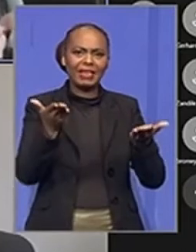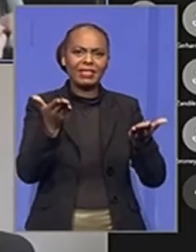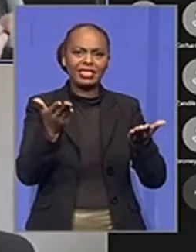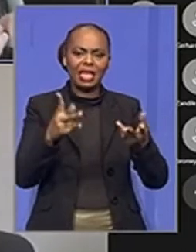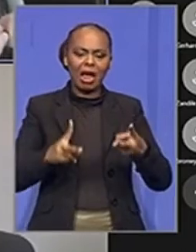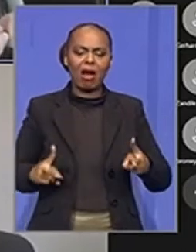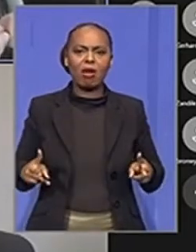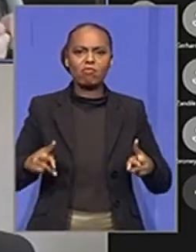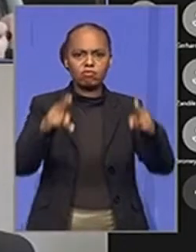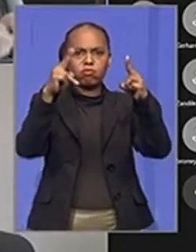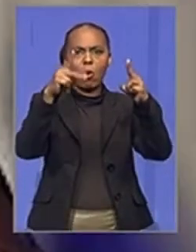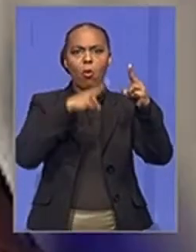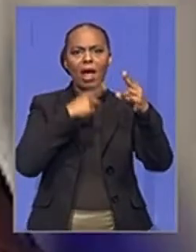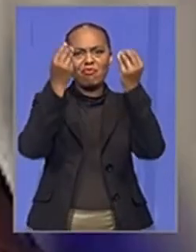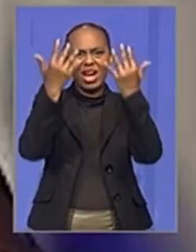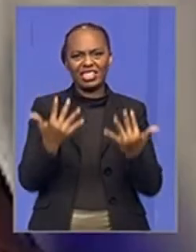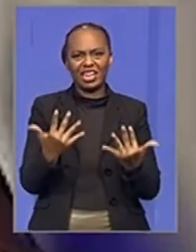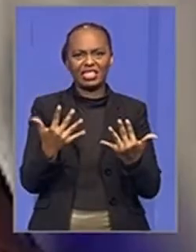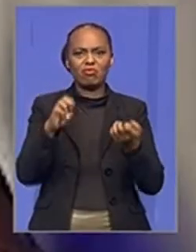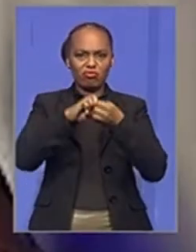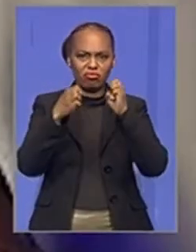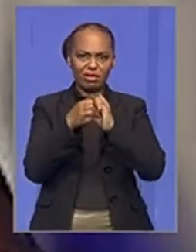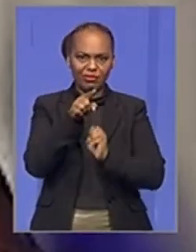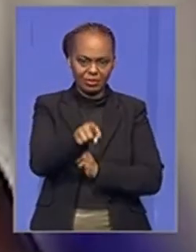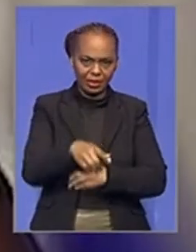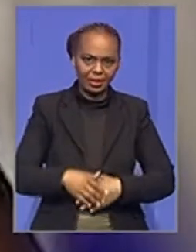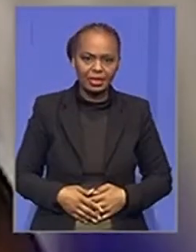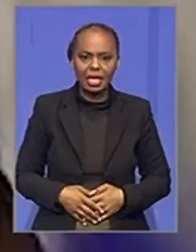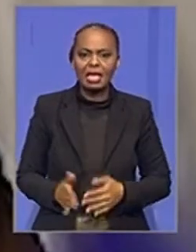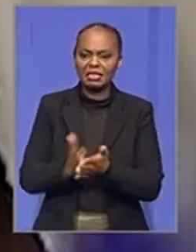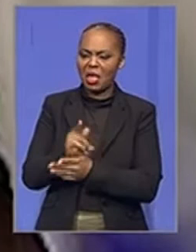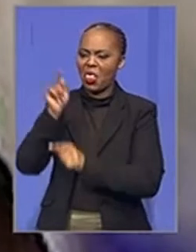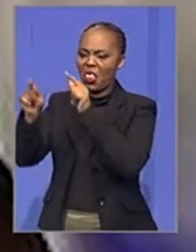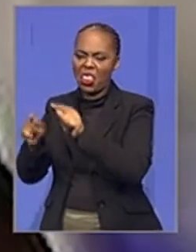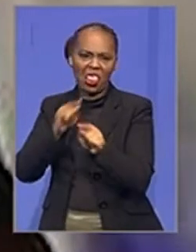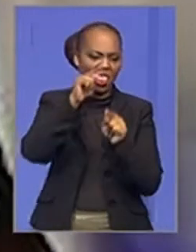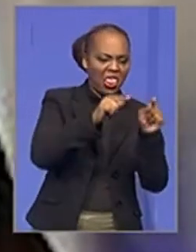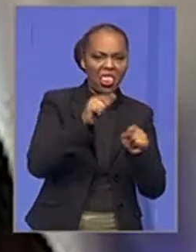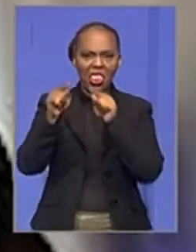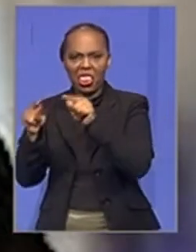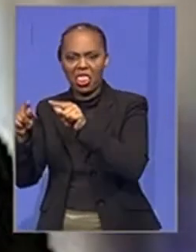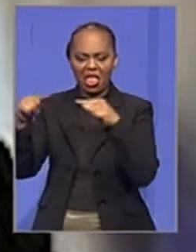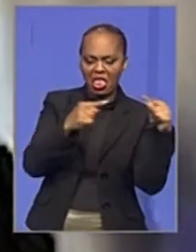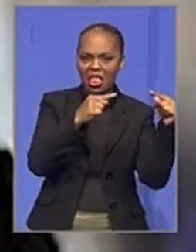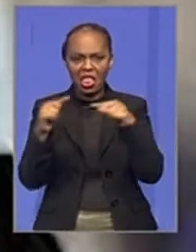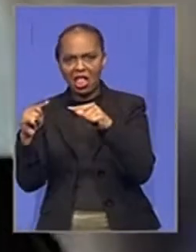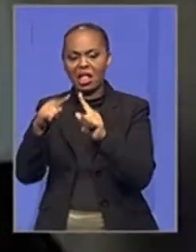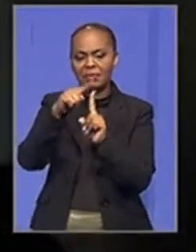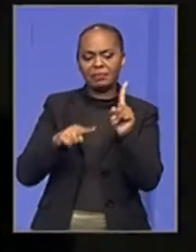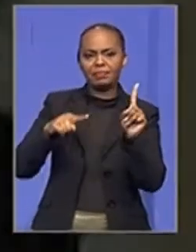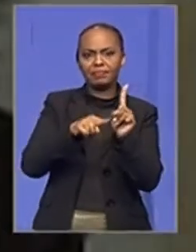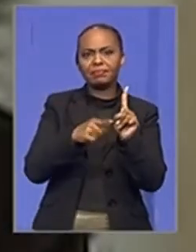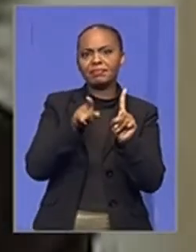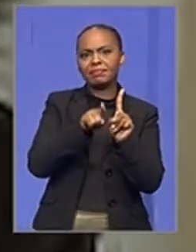to budgetary constraints. ba bangwe ba bao ba ile ba šupša ka monwana phareleng ye ke molekgotla phetiši wa peleng wa maphelo